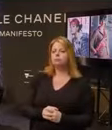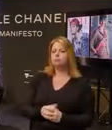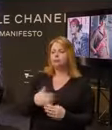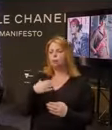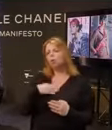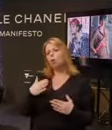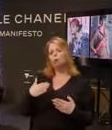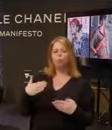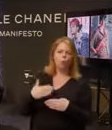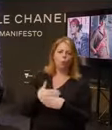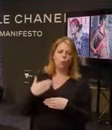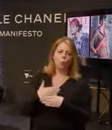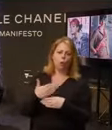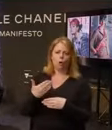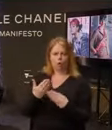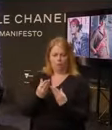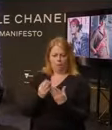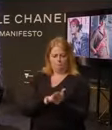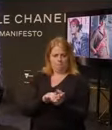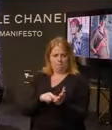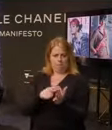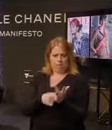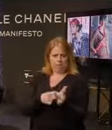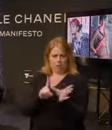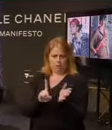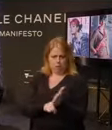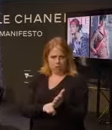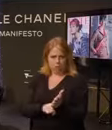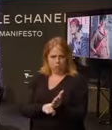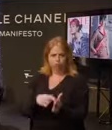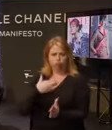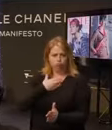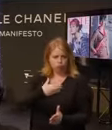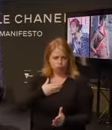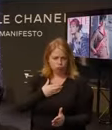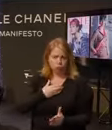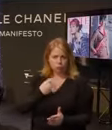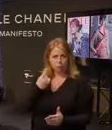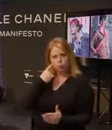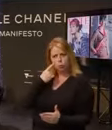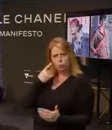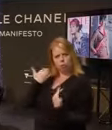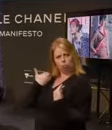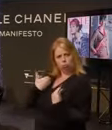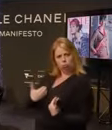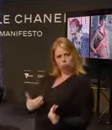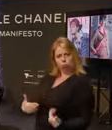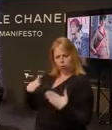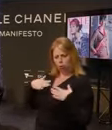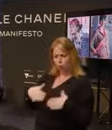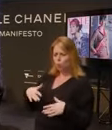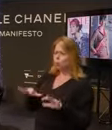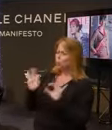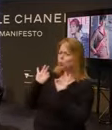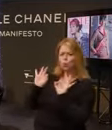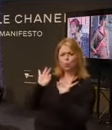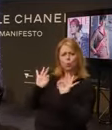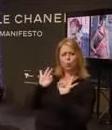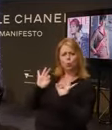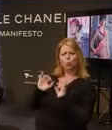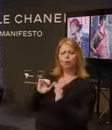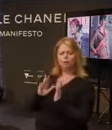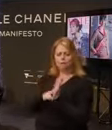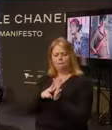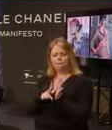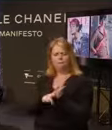egalitarian materials. But to see those garments was really special, and the